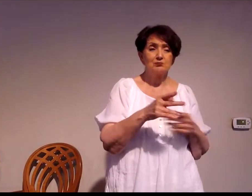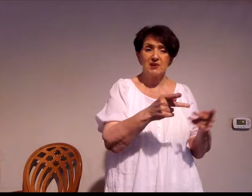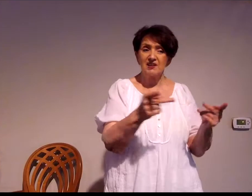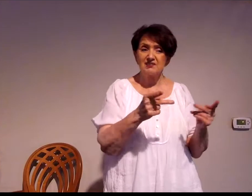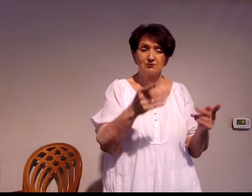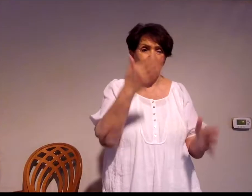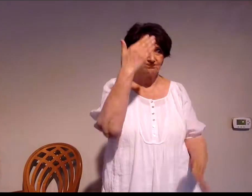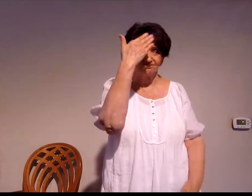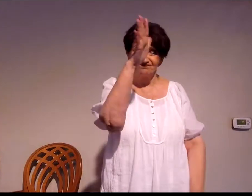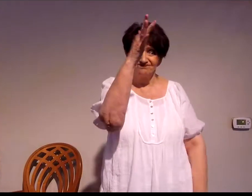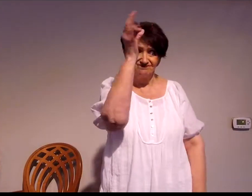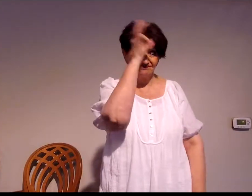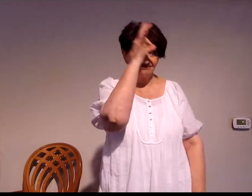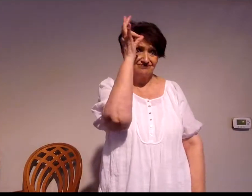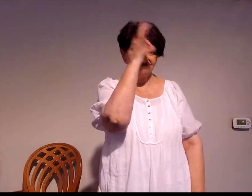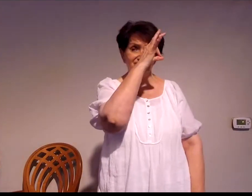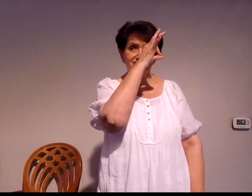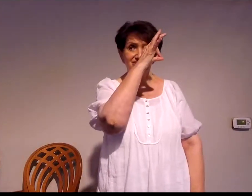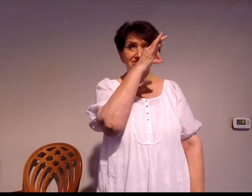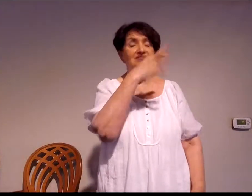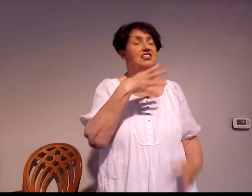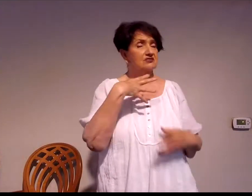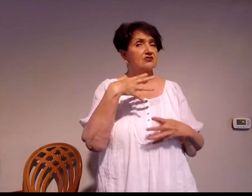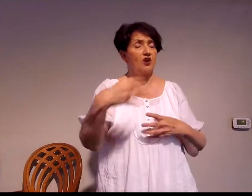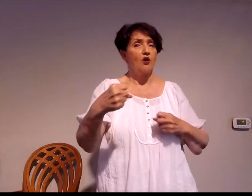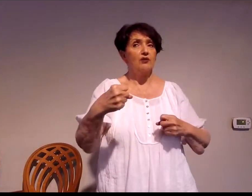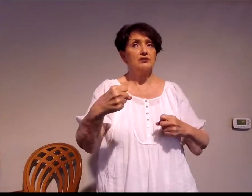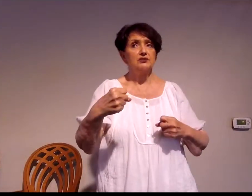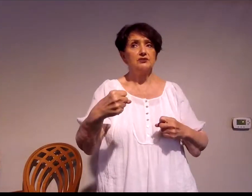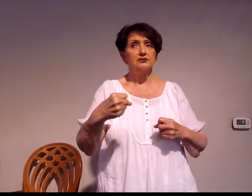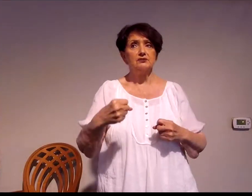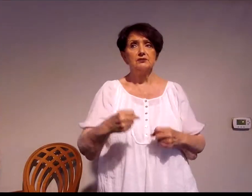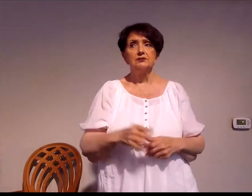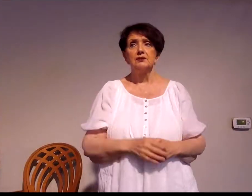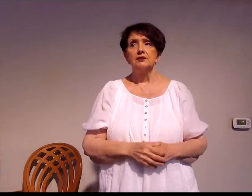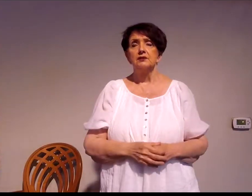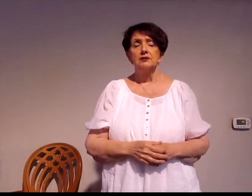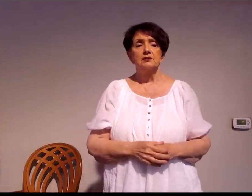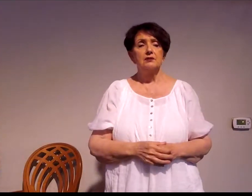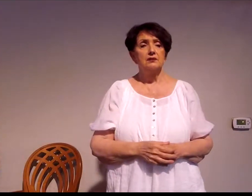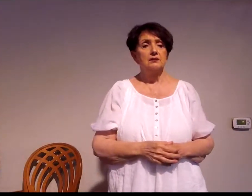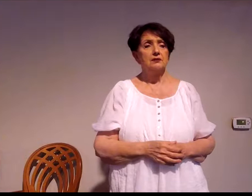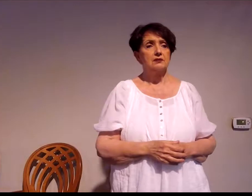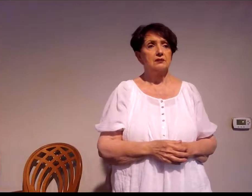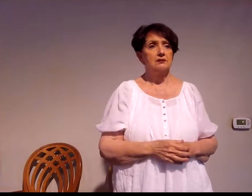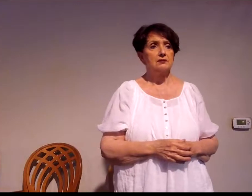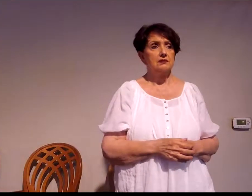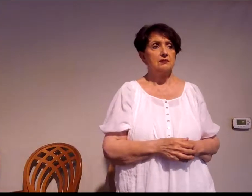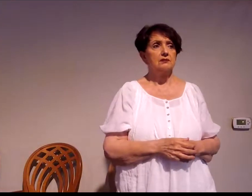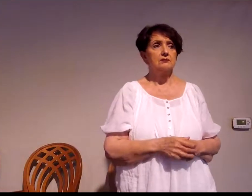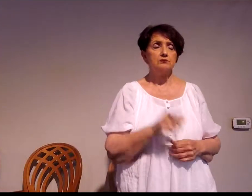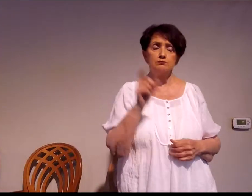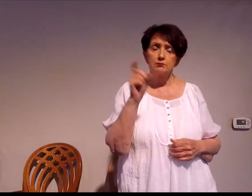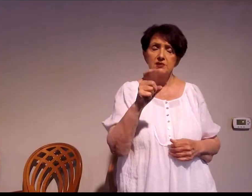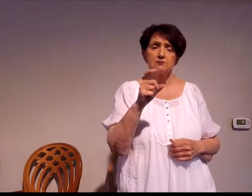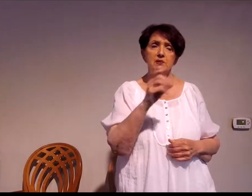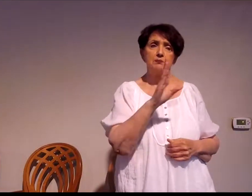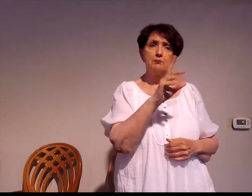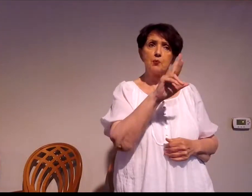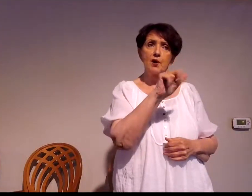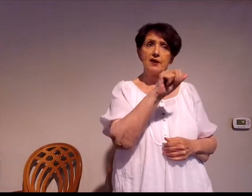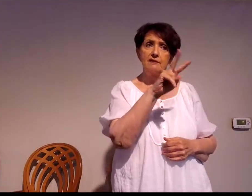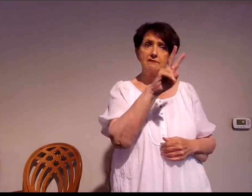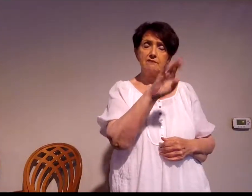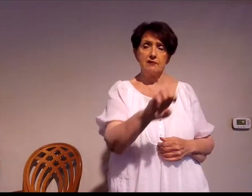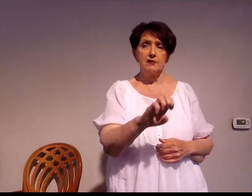and that takes courage, and it takes bravery. It takes courage and it takes bravery to say, all